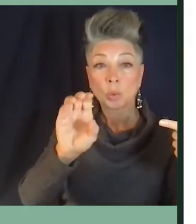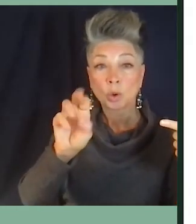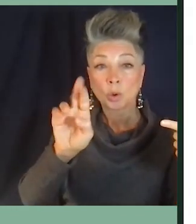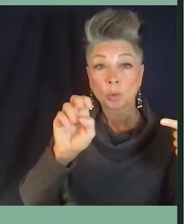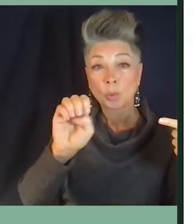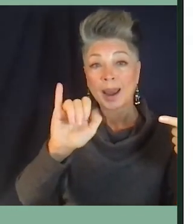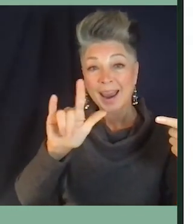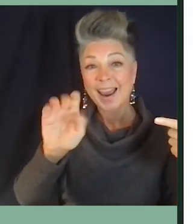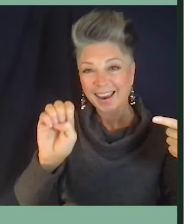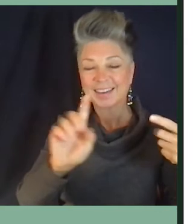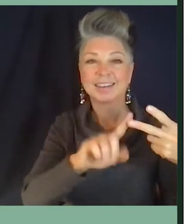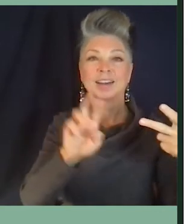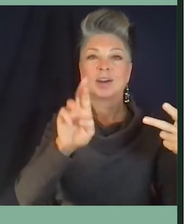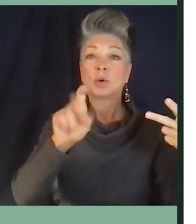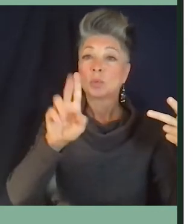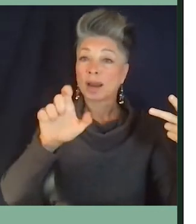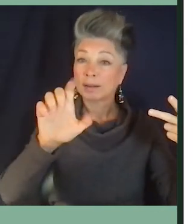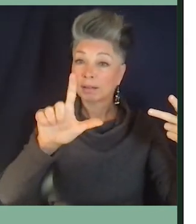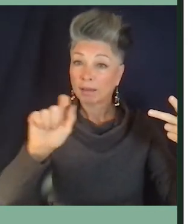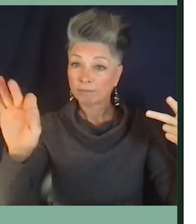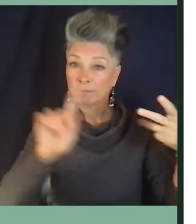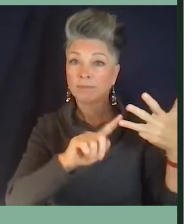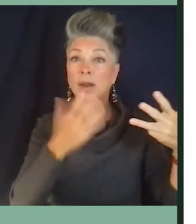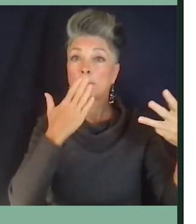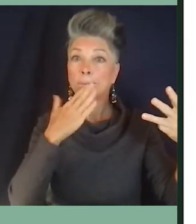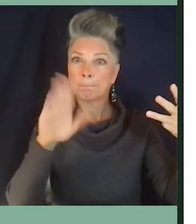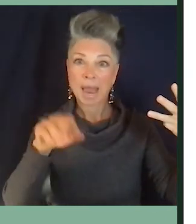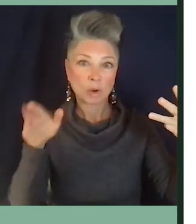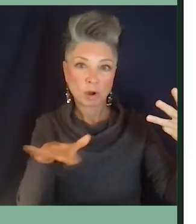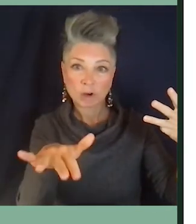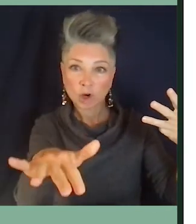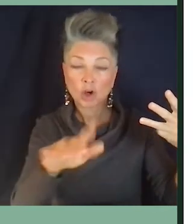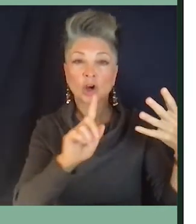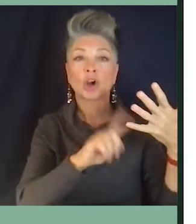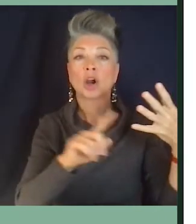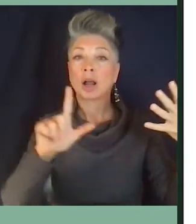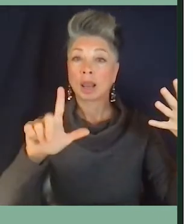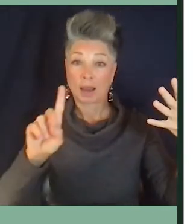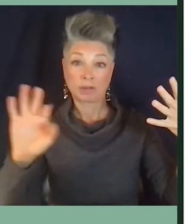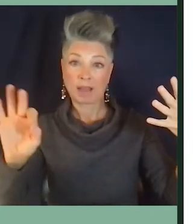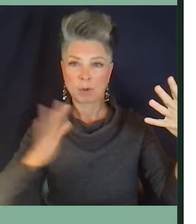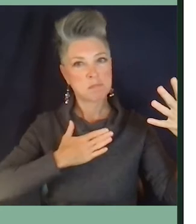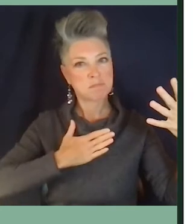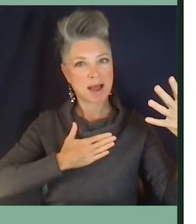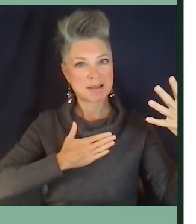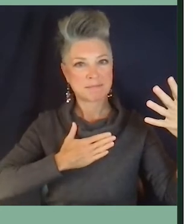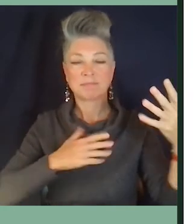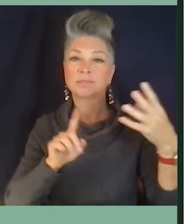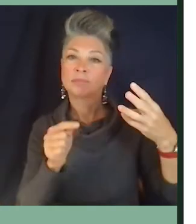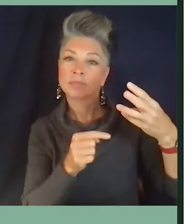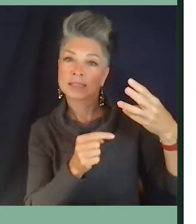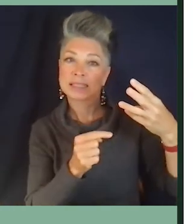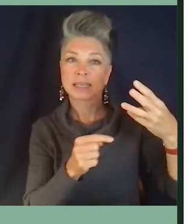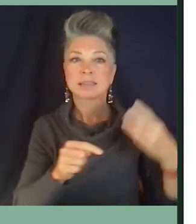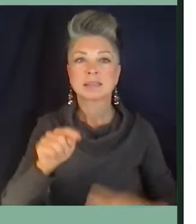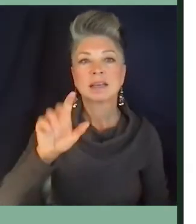Lacouture, Red Cliff, Bad River, Lac des Flambeaux, where I am